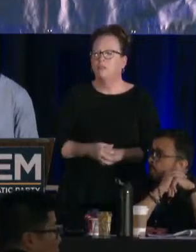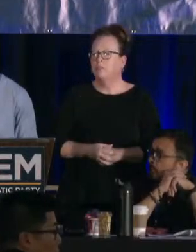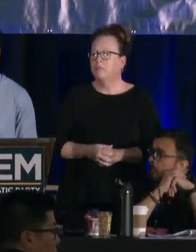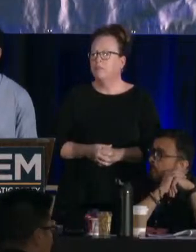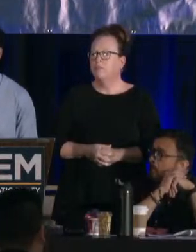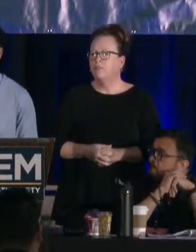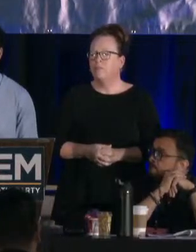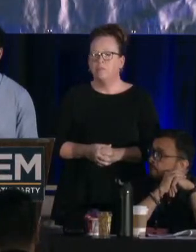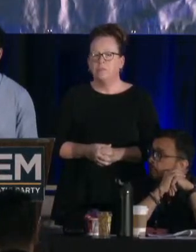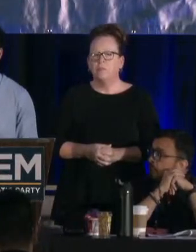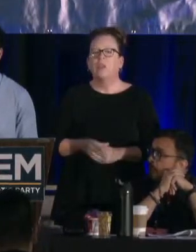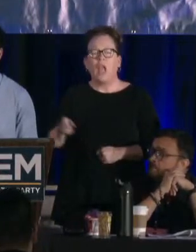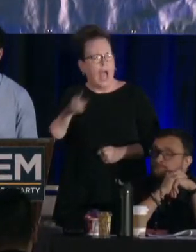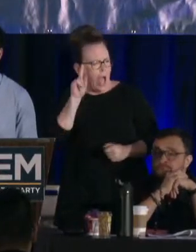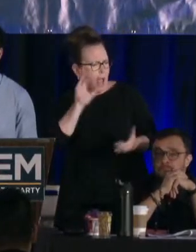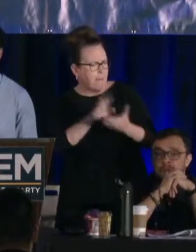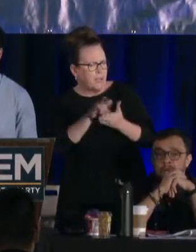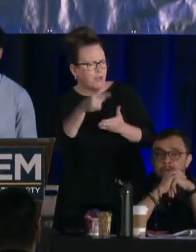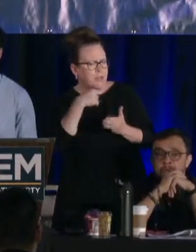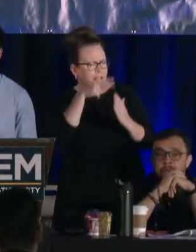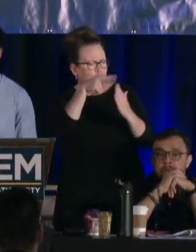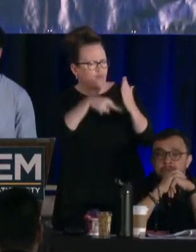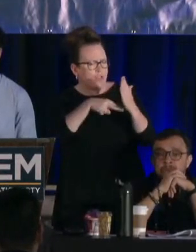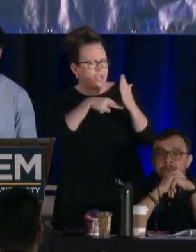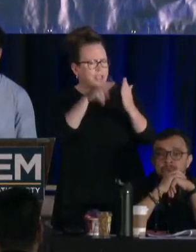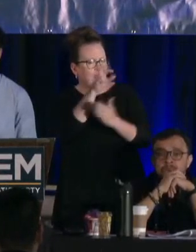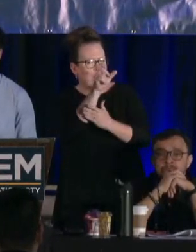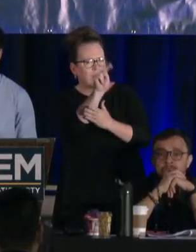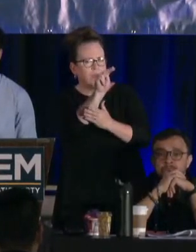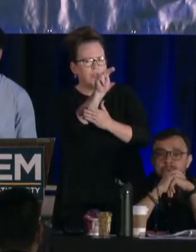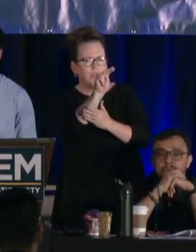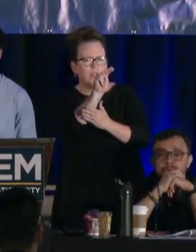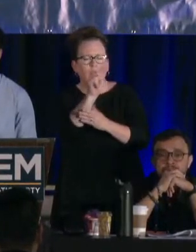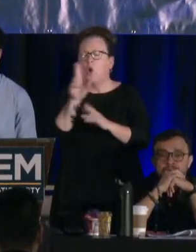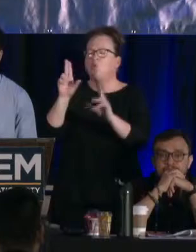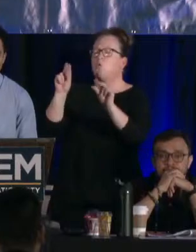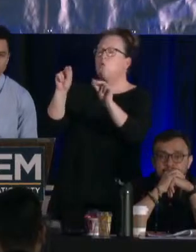I believe it was a request to read through the resolutions. No.